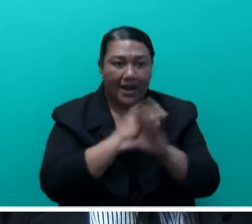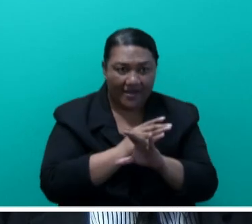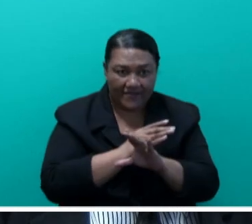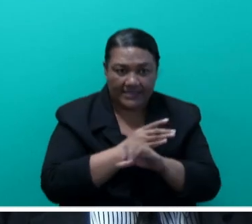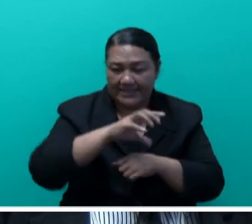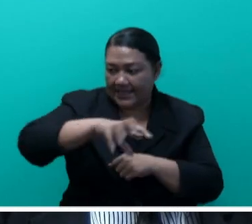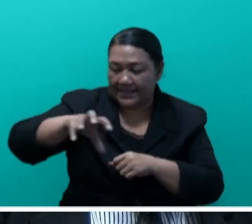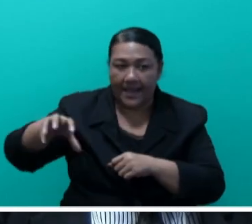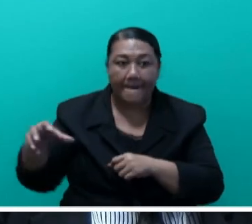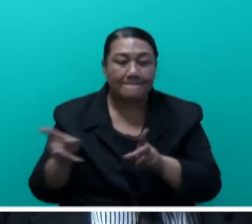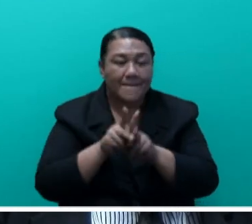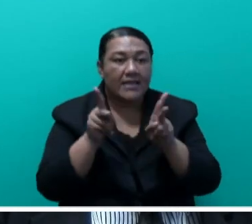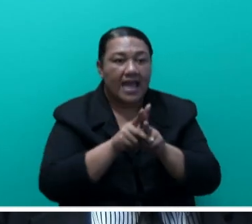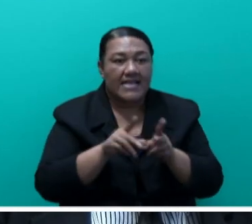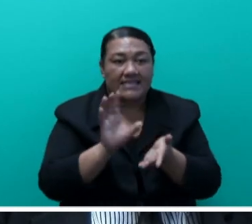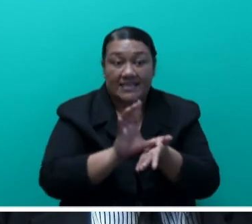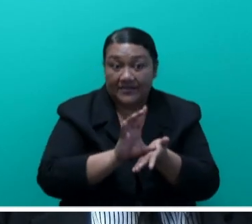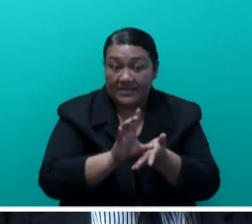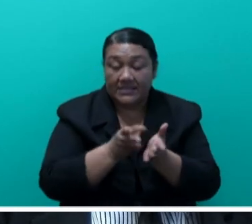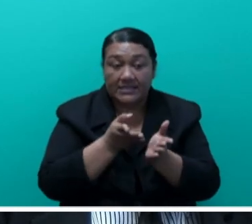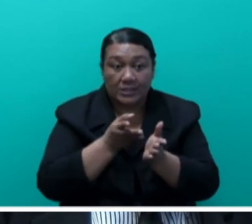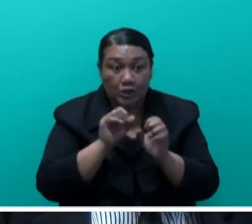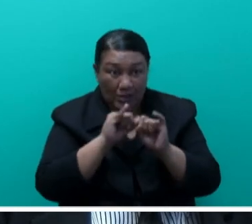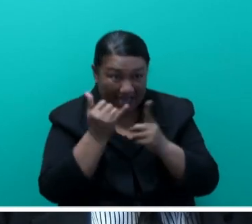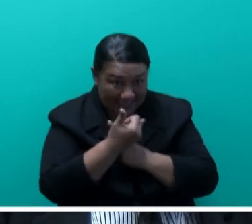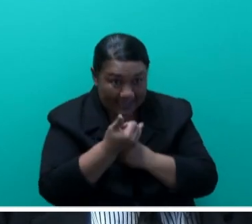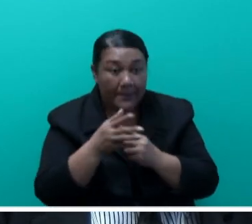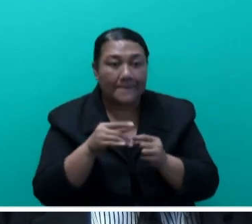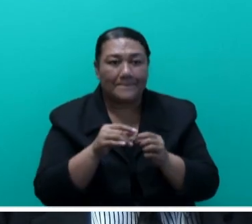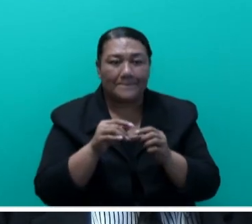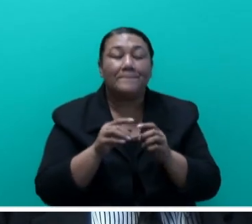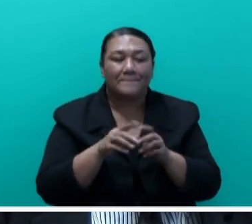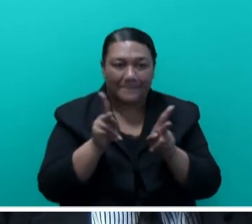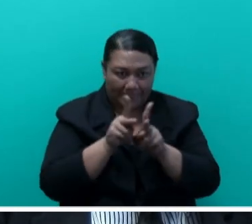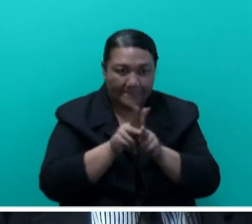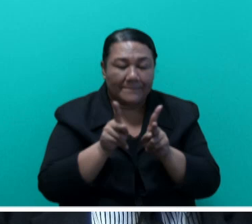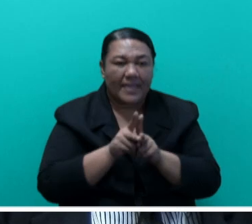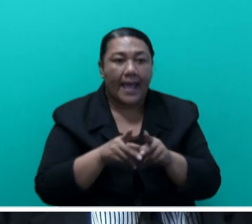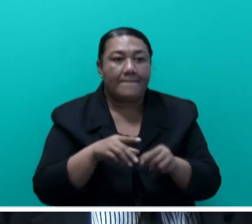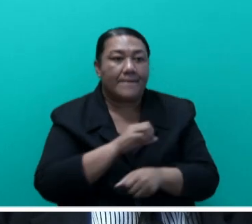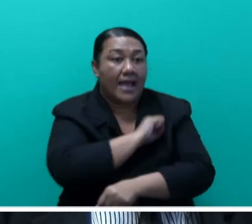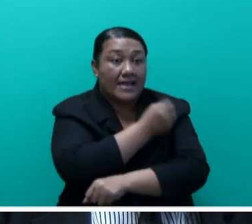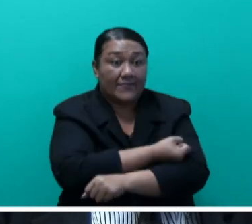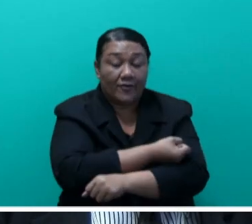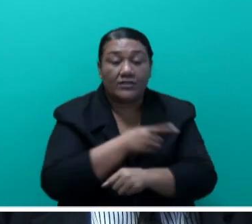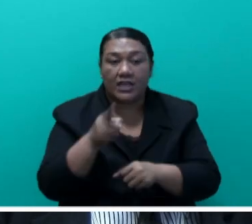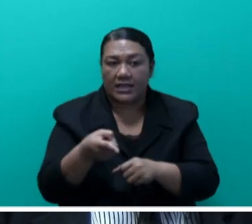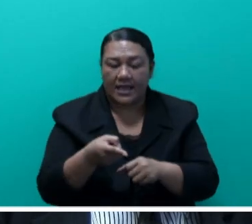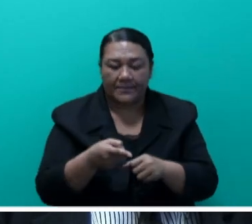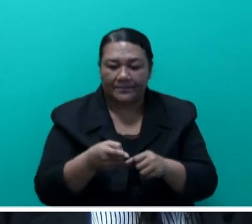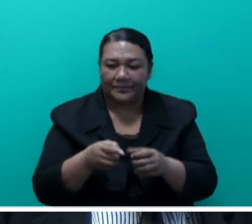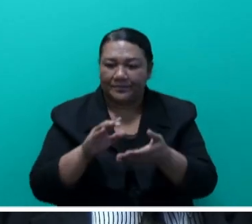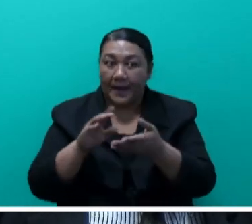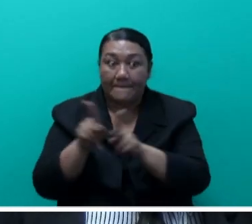partners, civil society organizations, and international partners. By fostering partnerships and encouraging